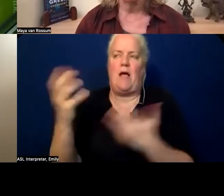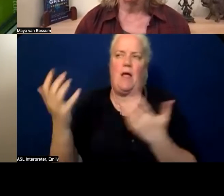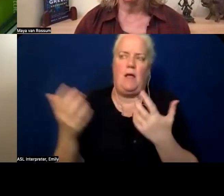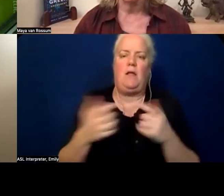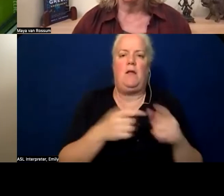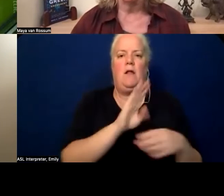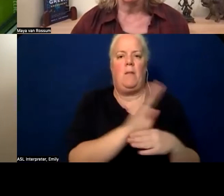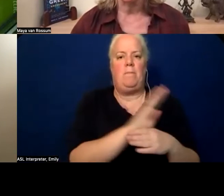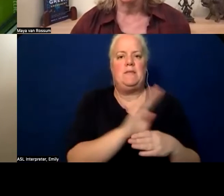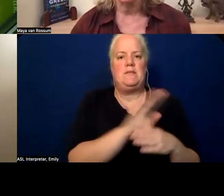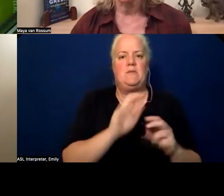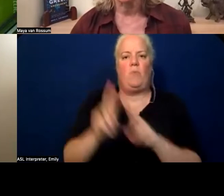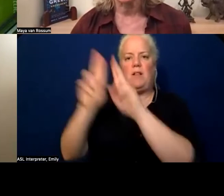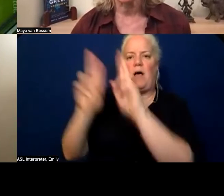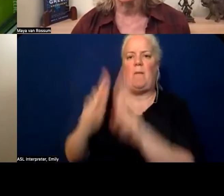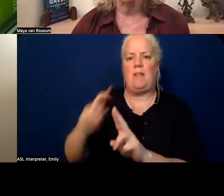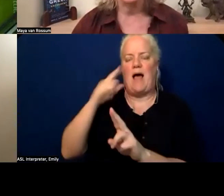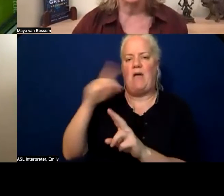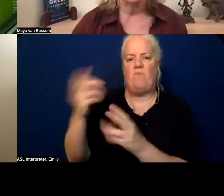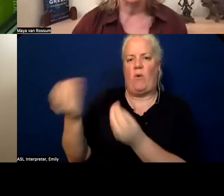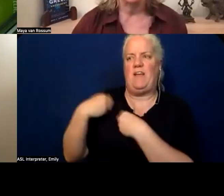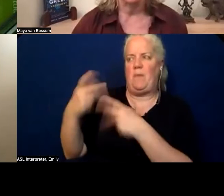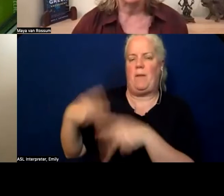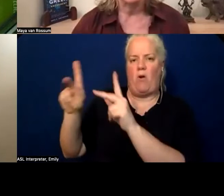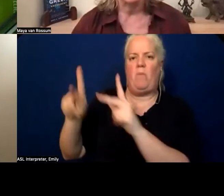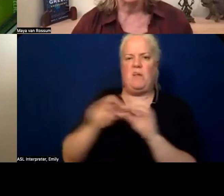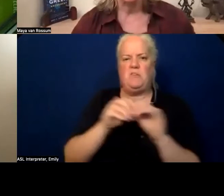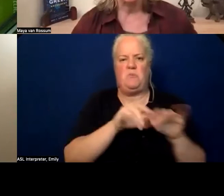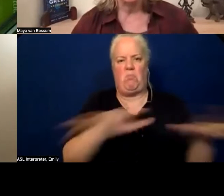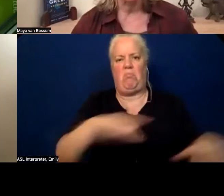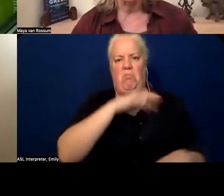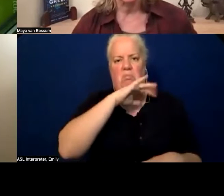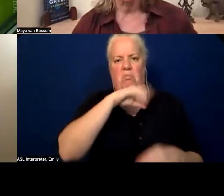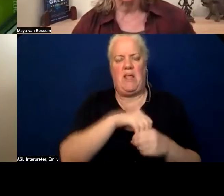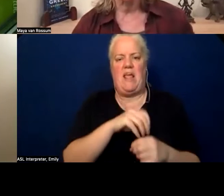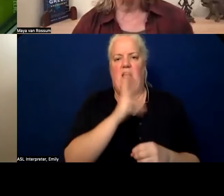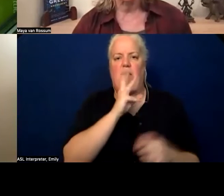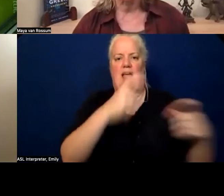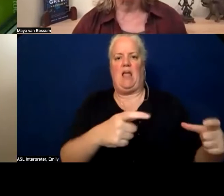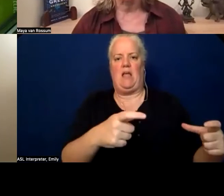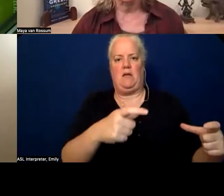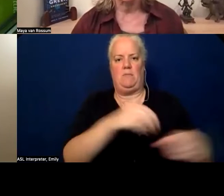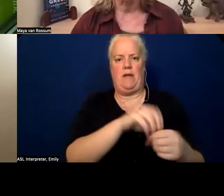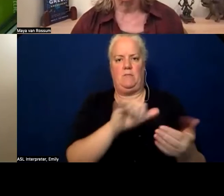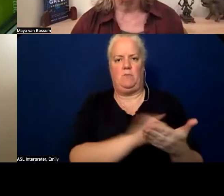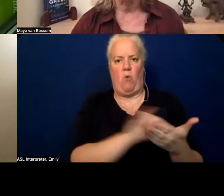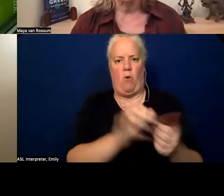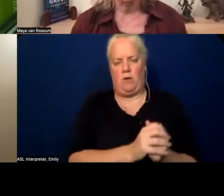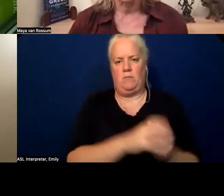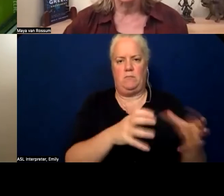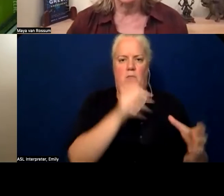apply for a permit to discharge into a lake in New York. That party will typically be maybe like a